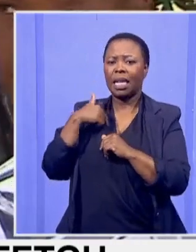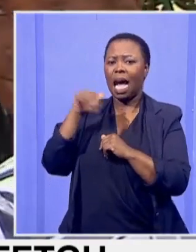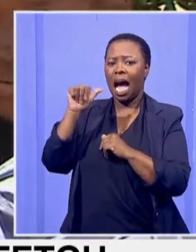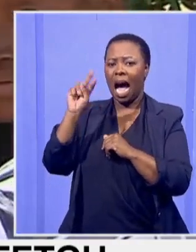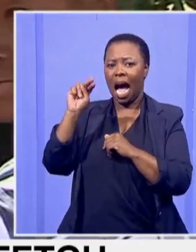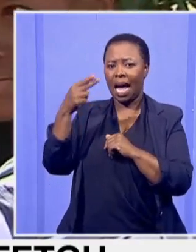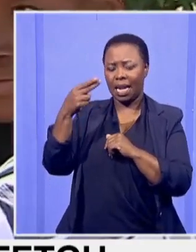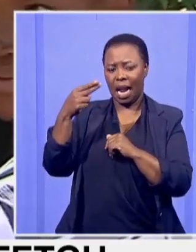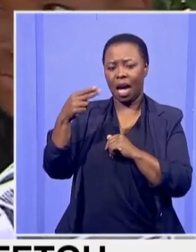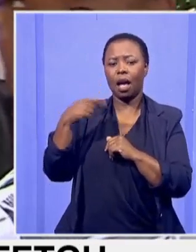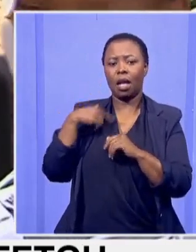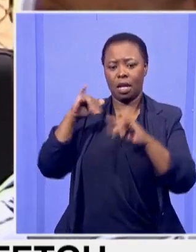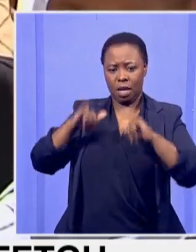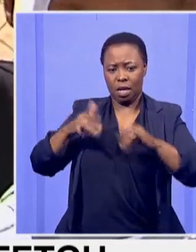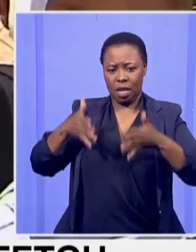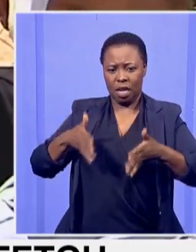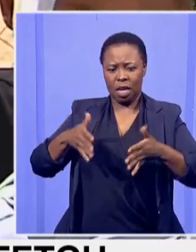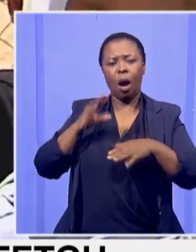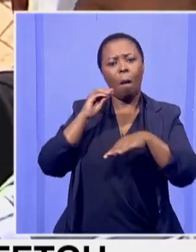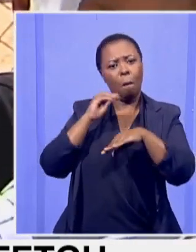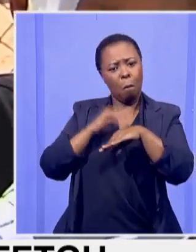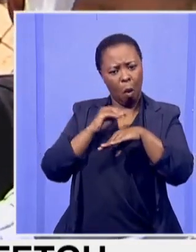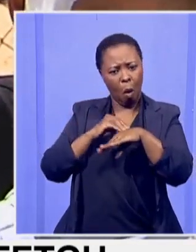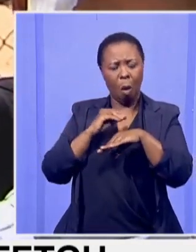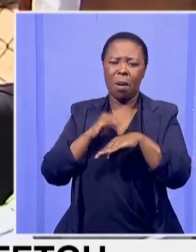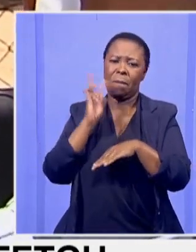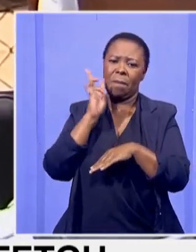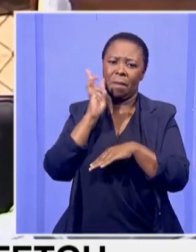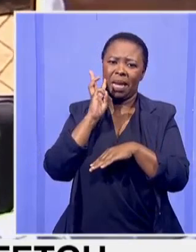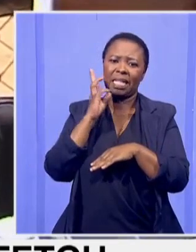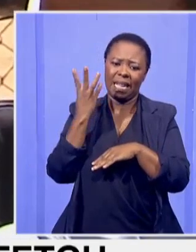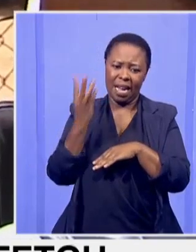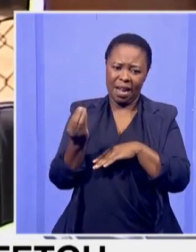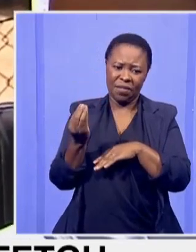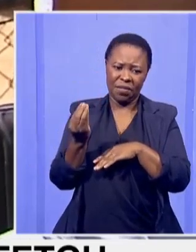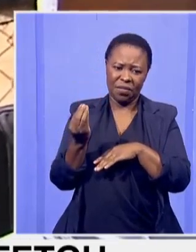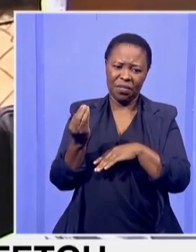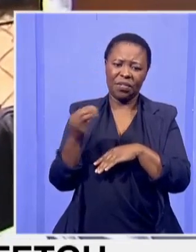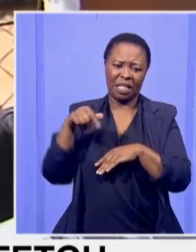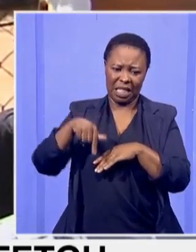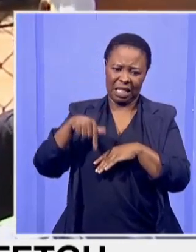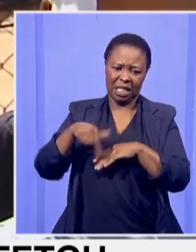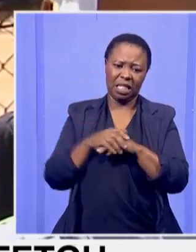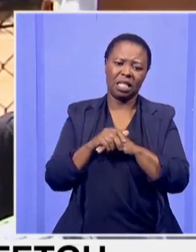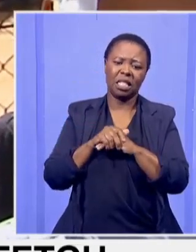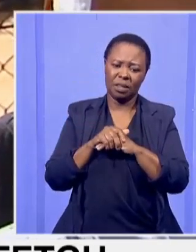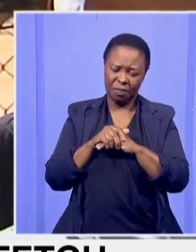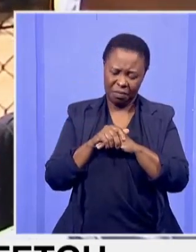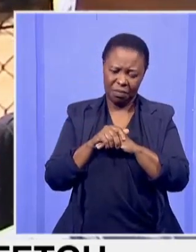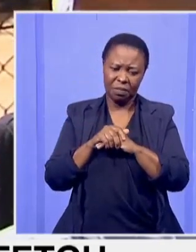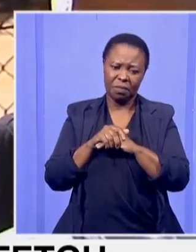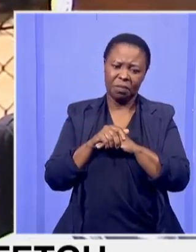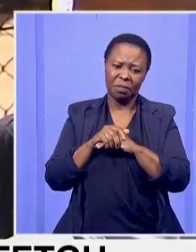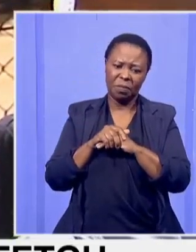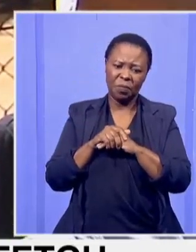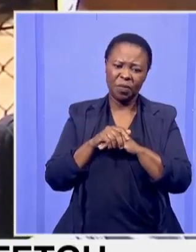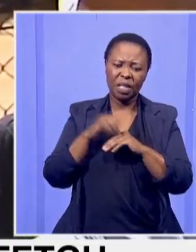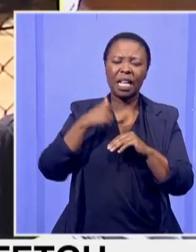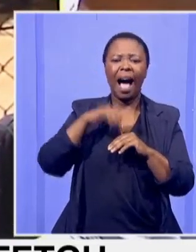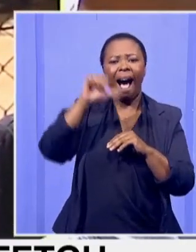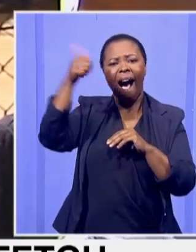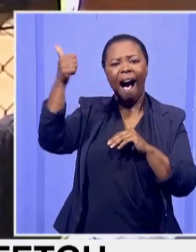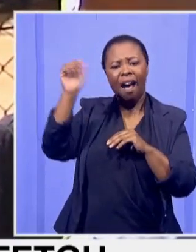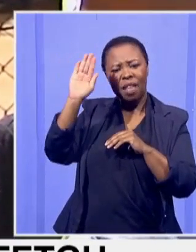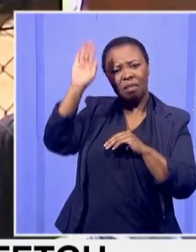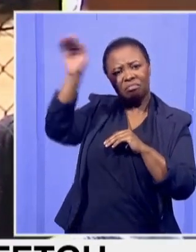Ikhutseng re na le problem ya metsi mo Ikhutseng so re tshwanetse re ye go siting engwe gore re